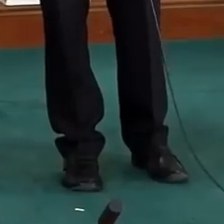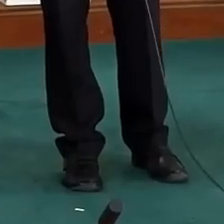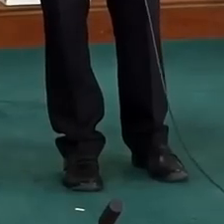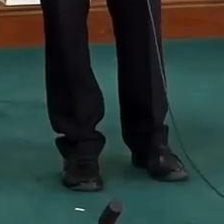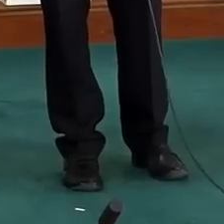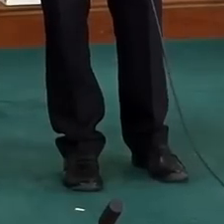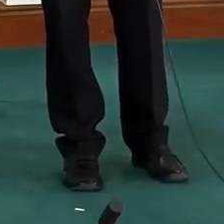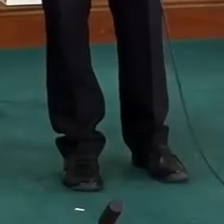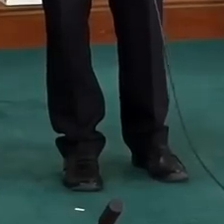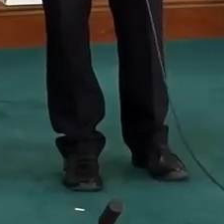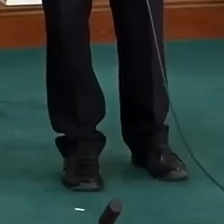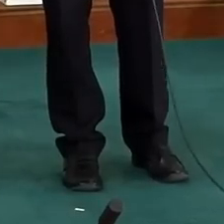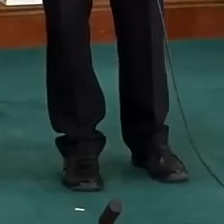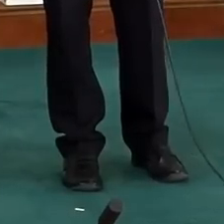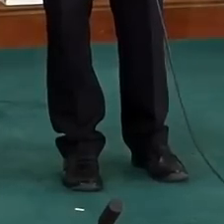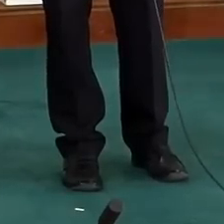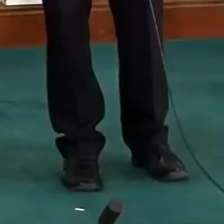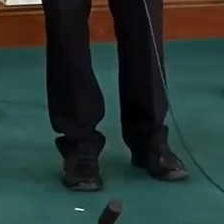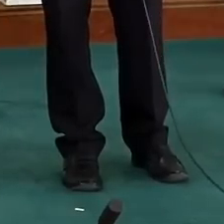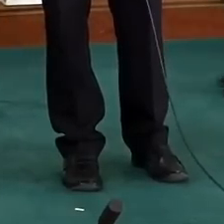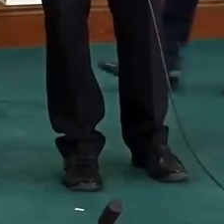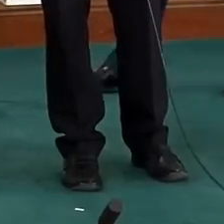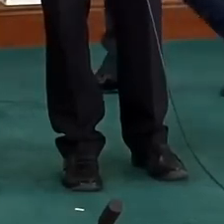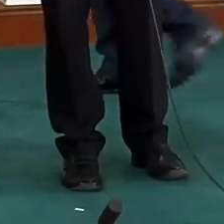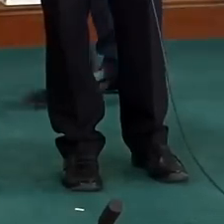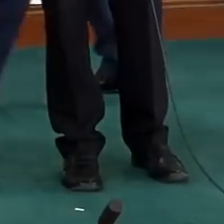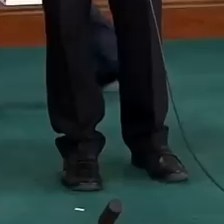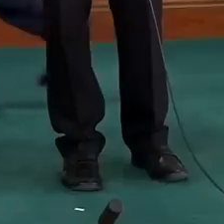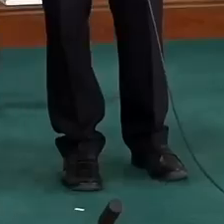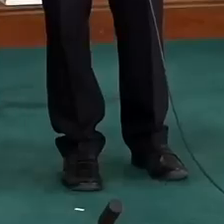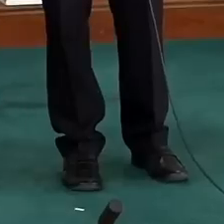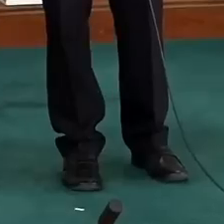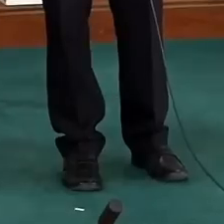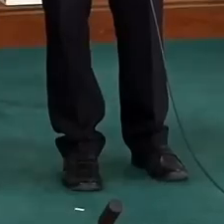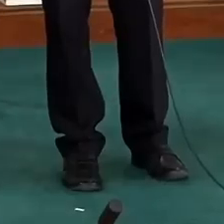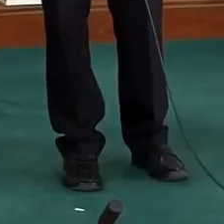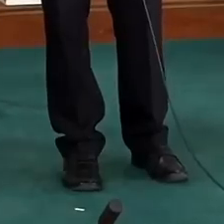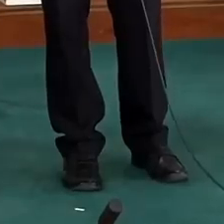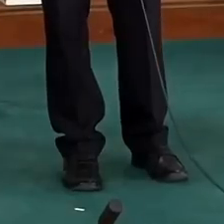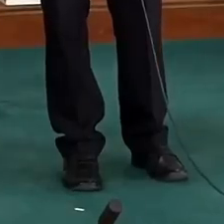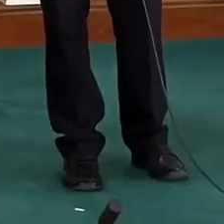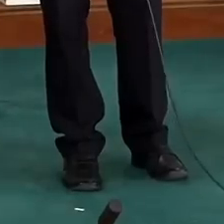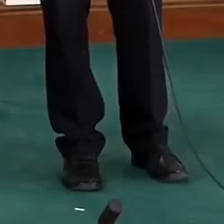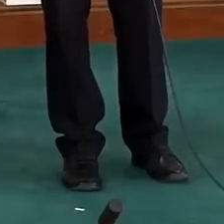Let you make that decision. God bless you. God bless you. God bless you. God bless you.